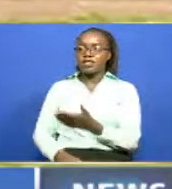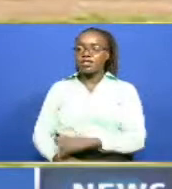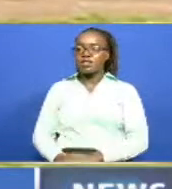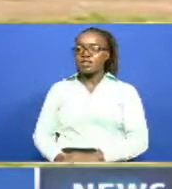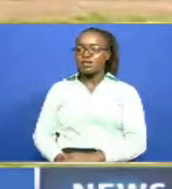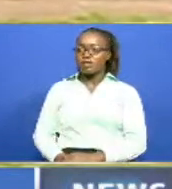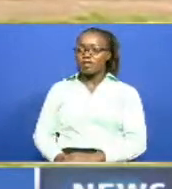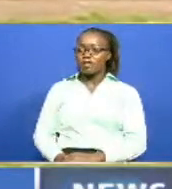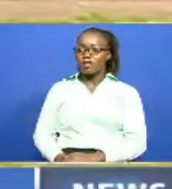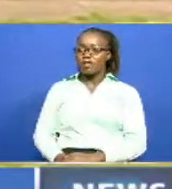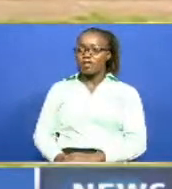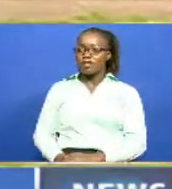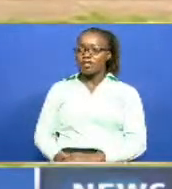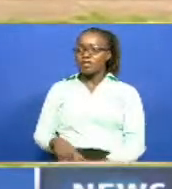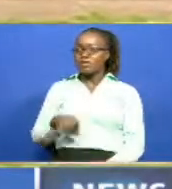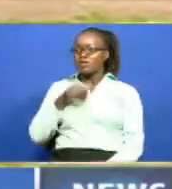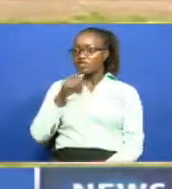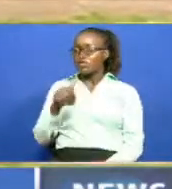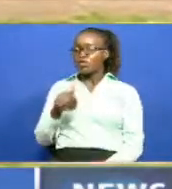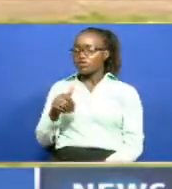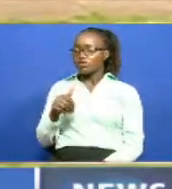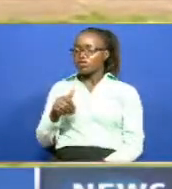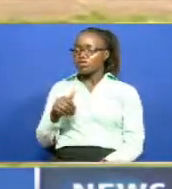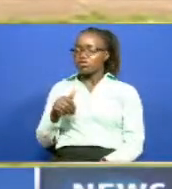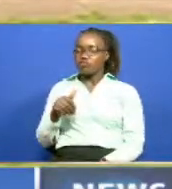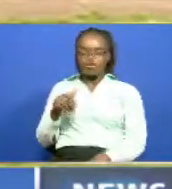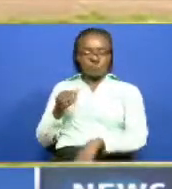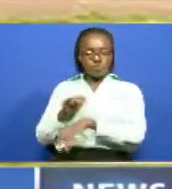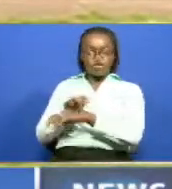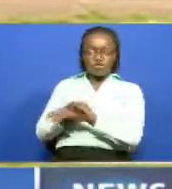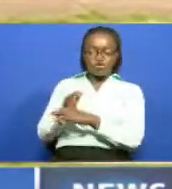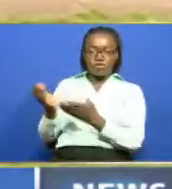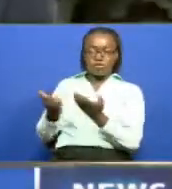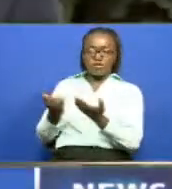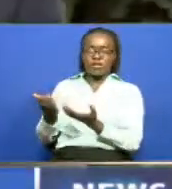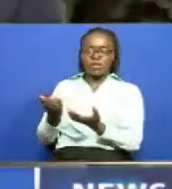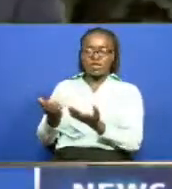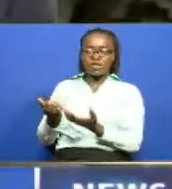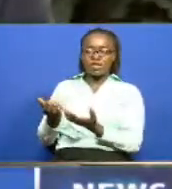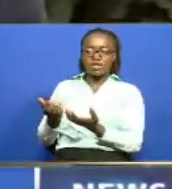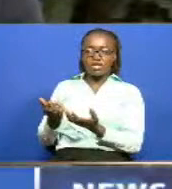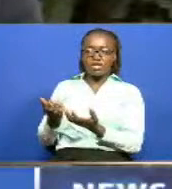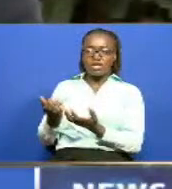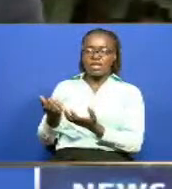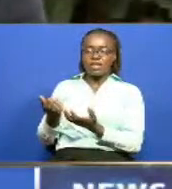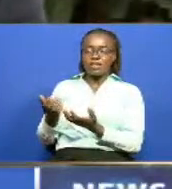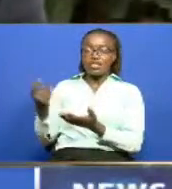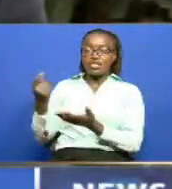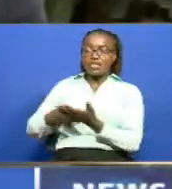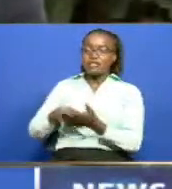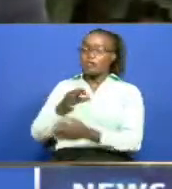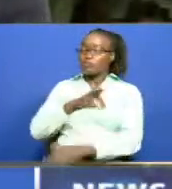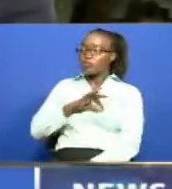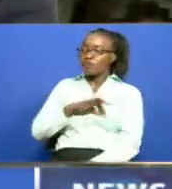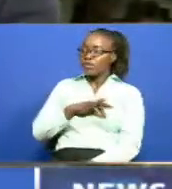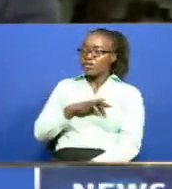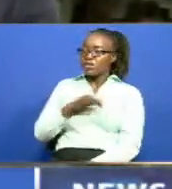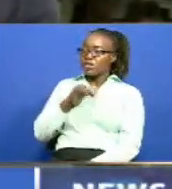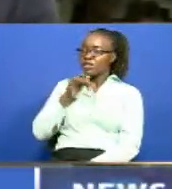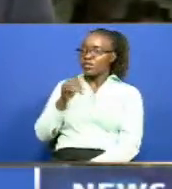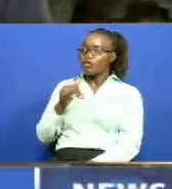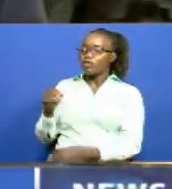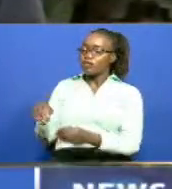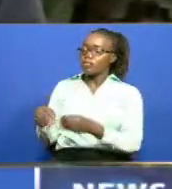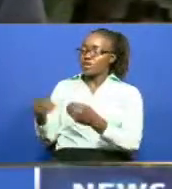that, that is not conducive to business. So we'd rather you should be taxing their profits rather than just the